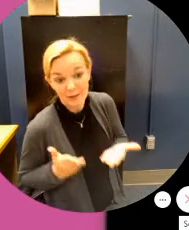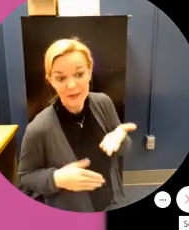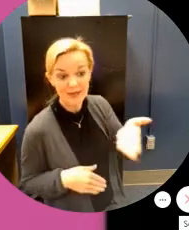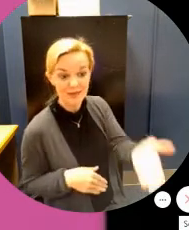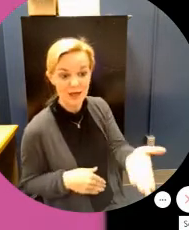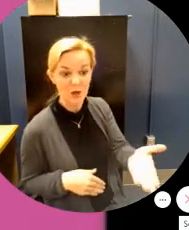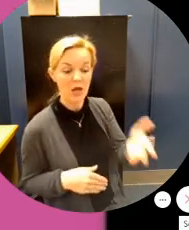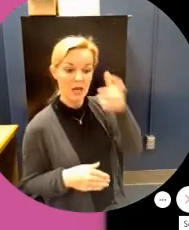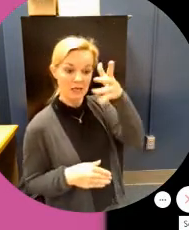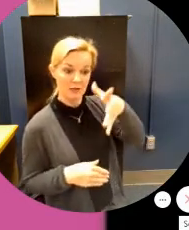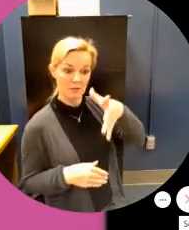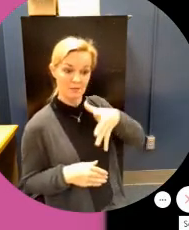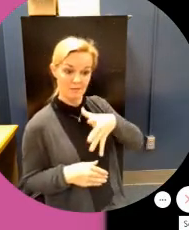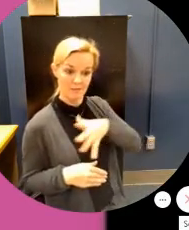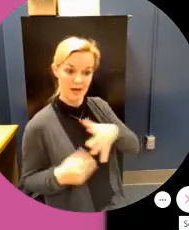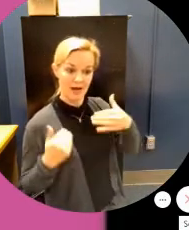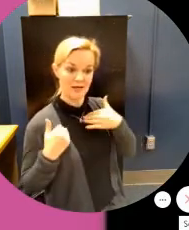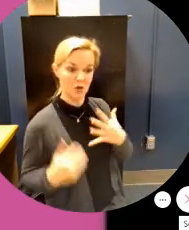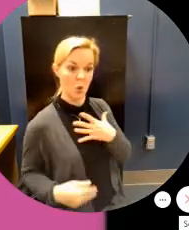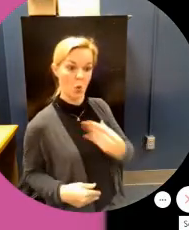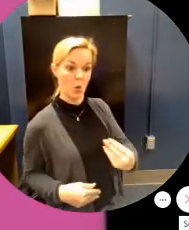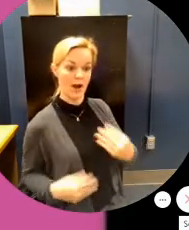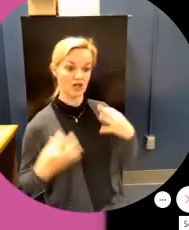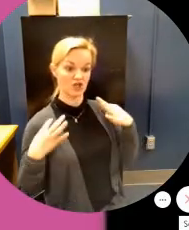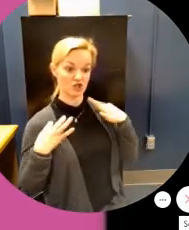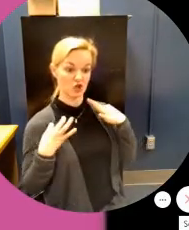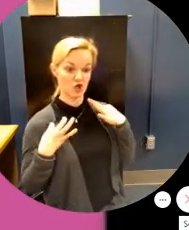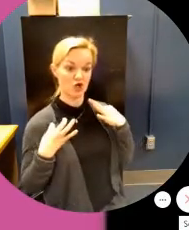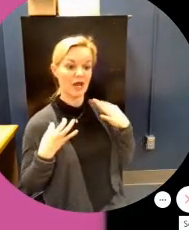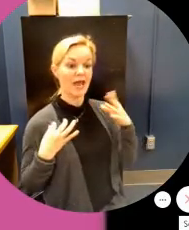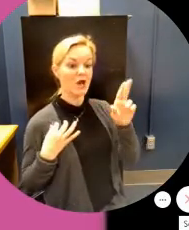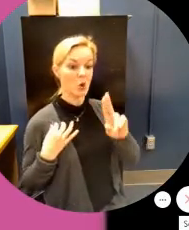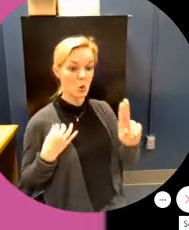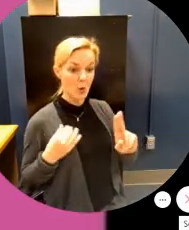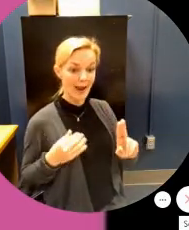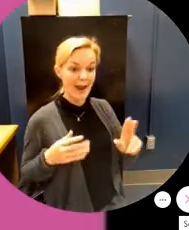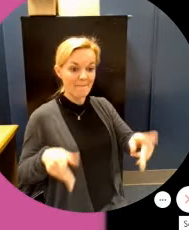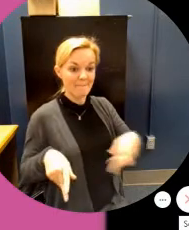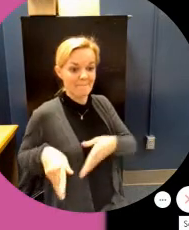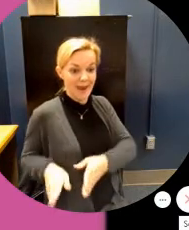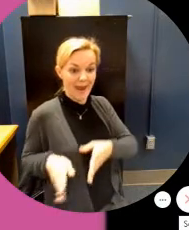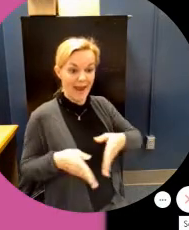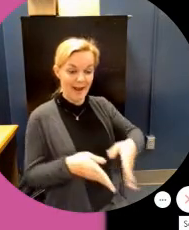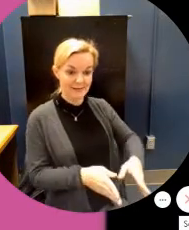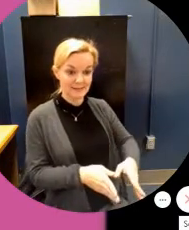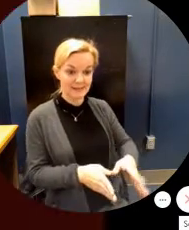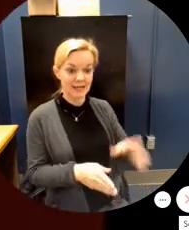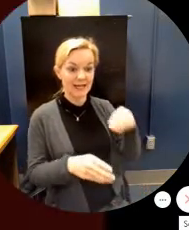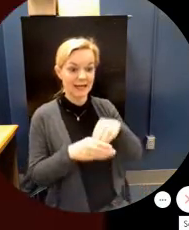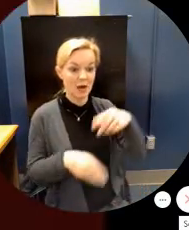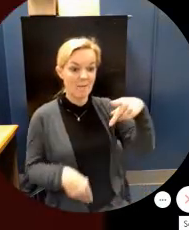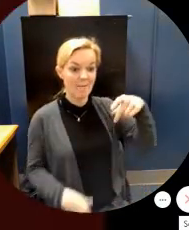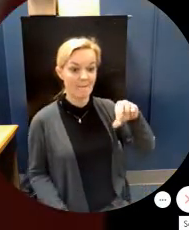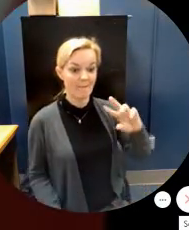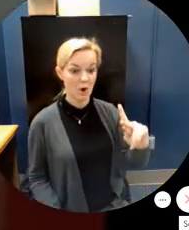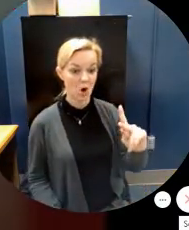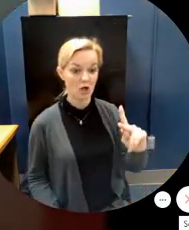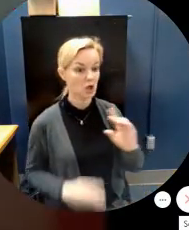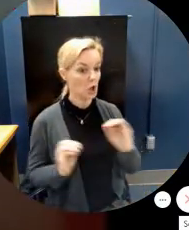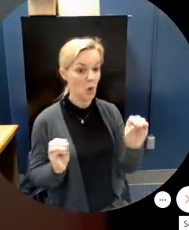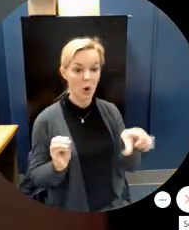adult, last seen wearing a white t-shirt, gray sweatpants. No further information.